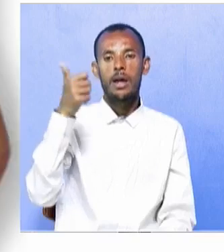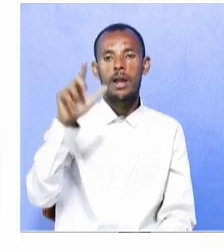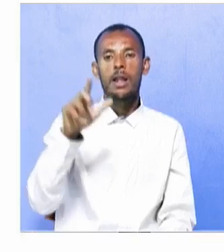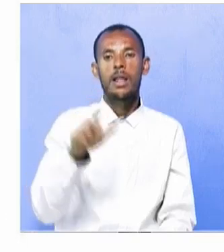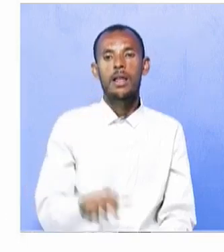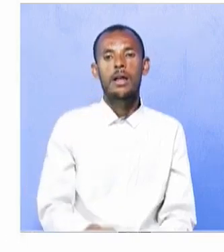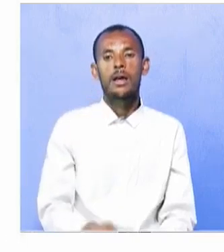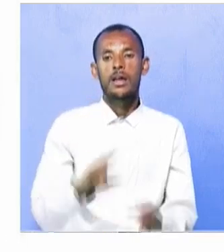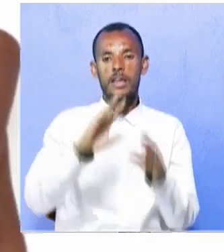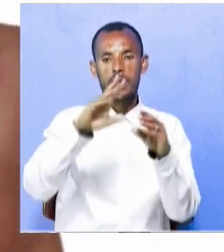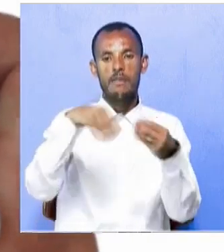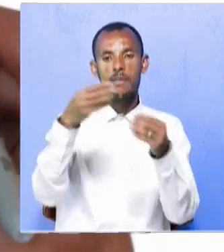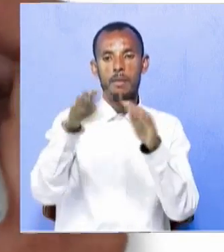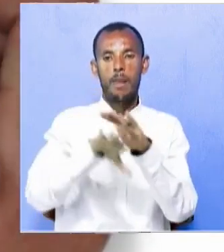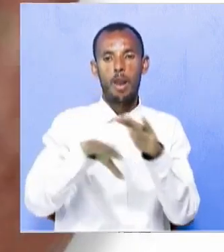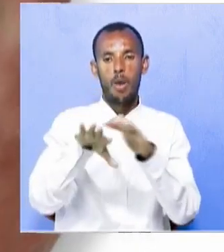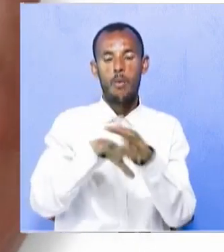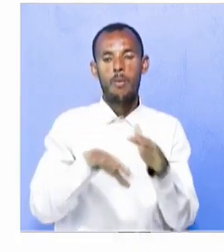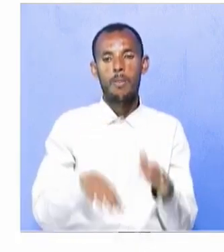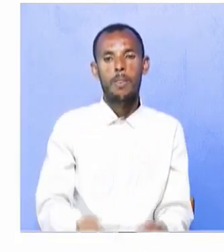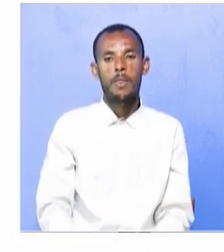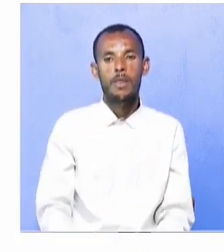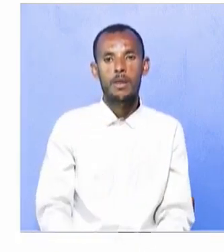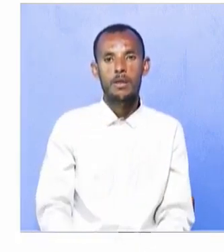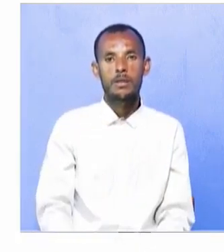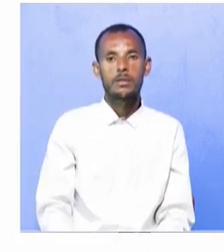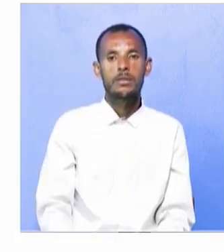quadrilaterals given below.